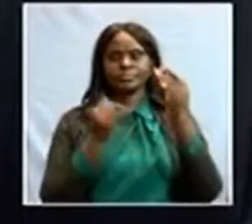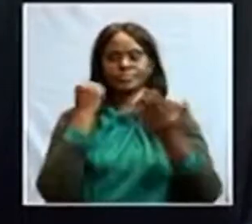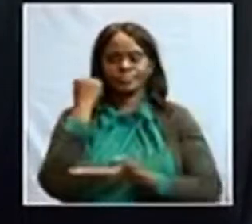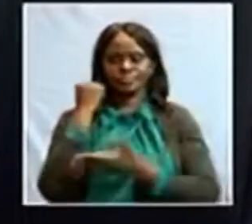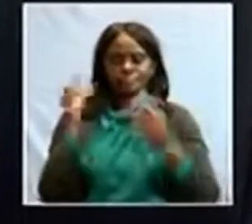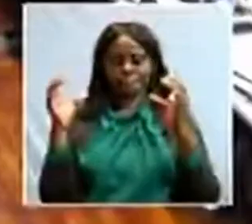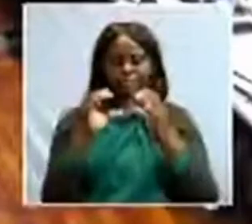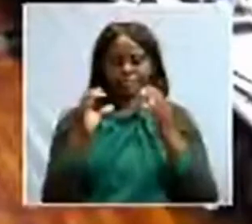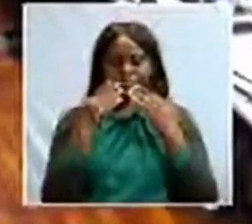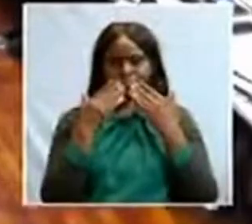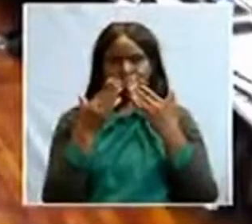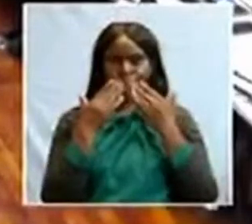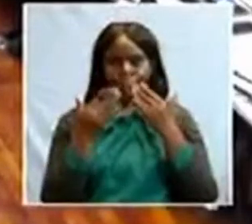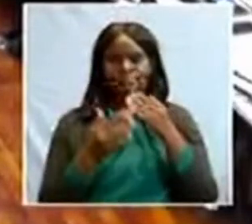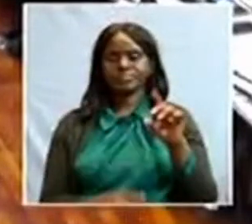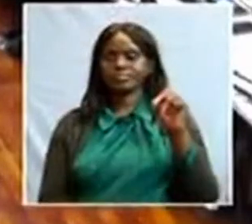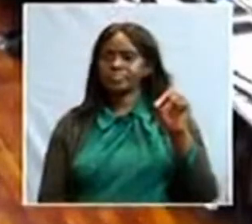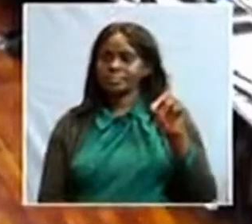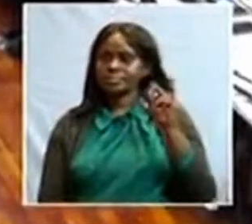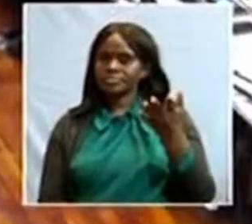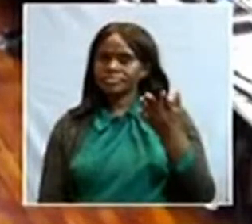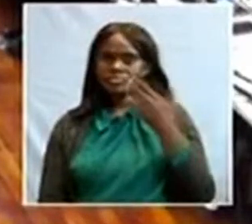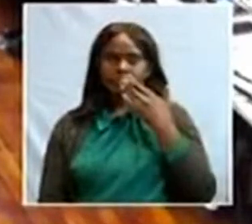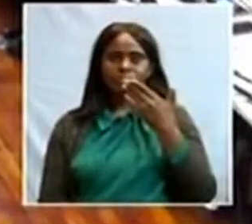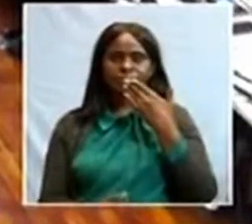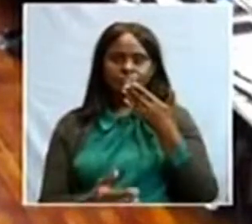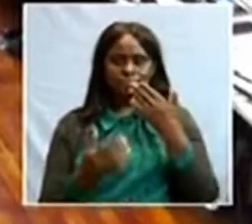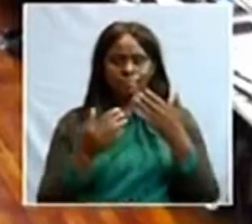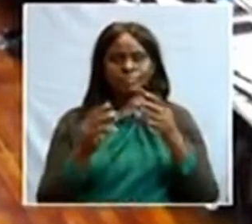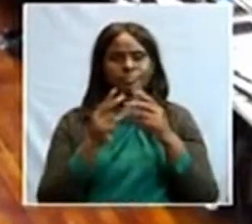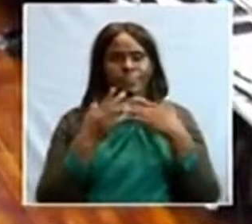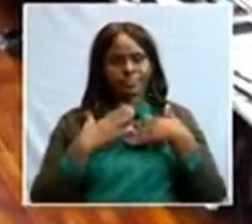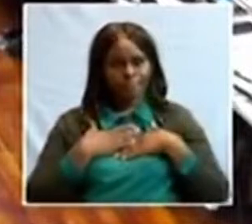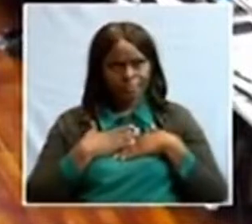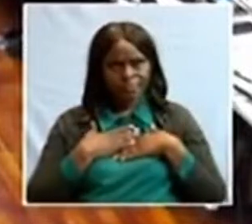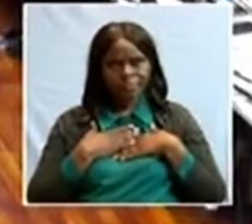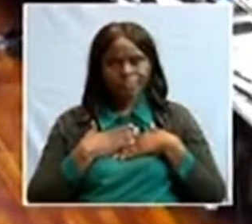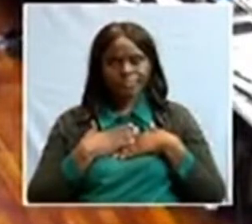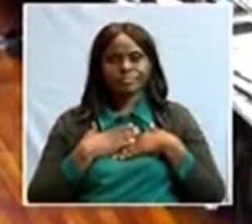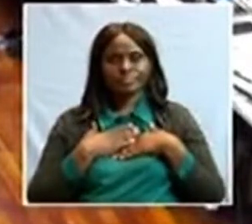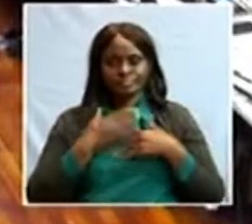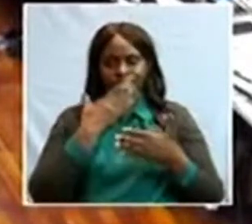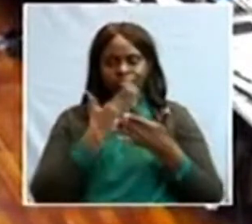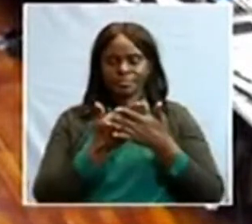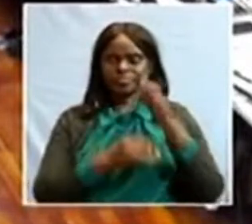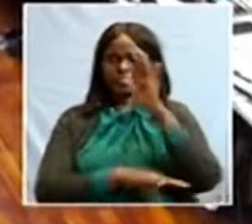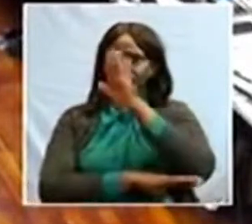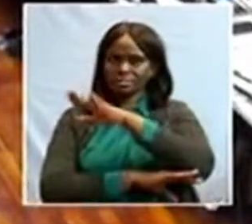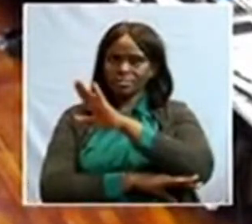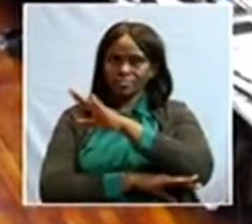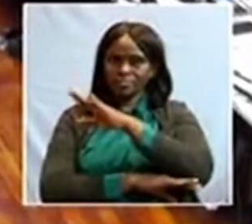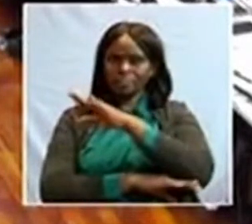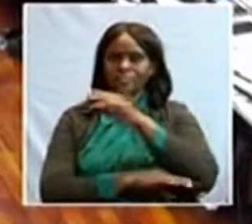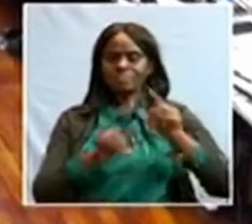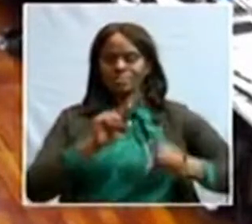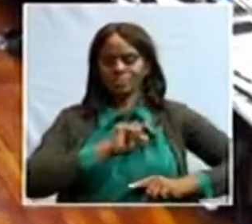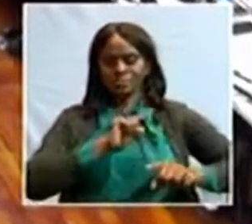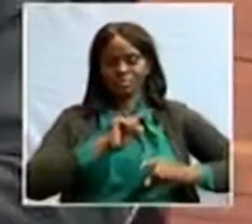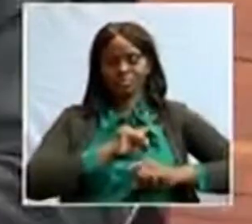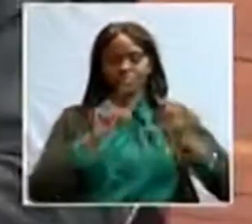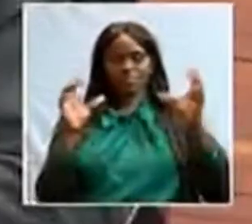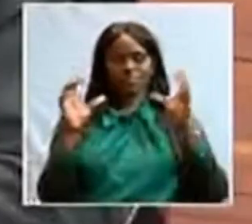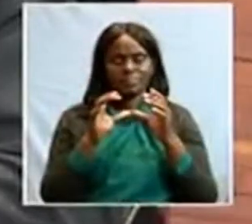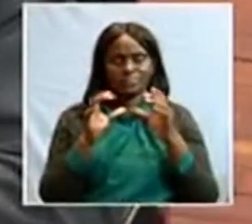committee. Thank you. Thank you very much, Chair, and I'm grateful. Good afternoon, Wangwa Town